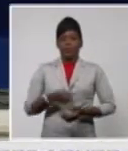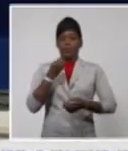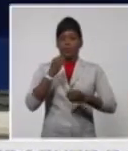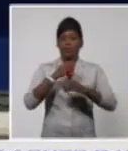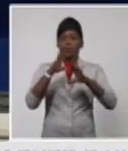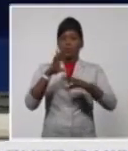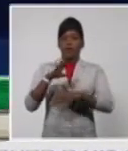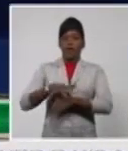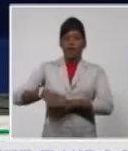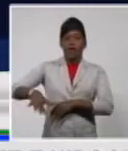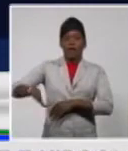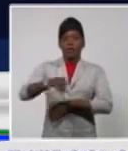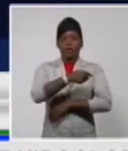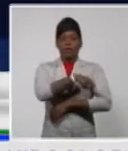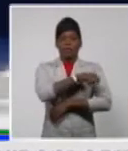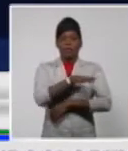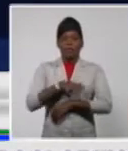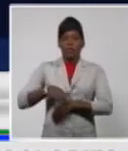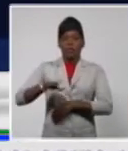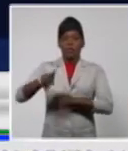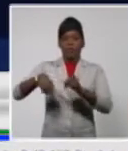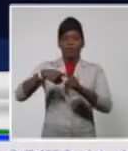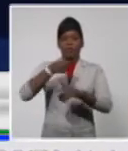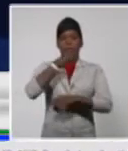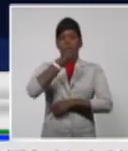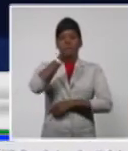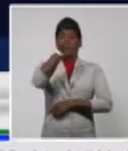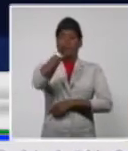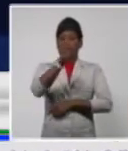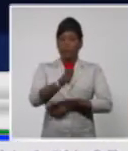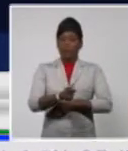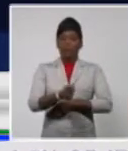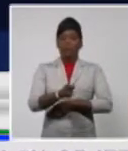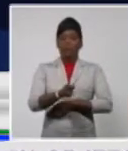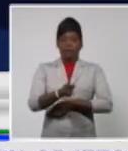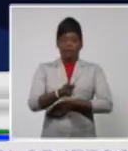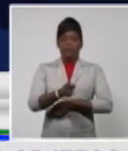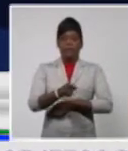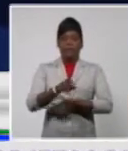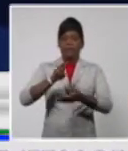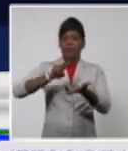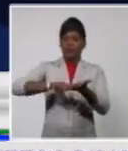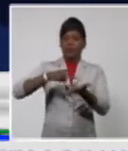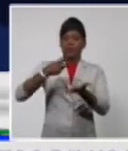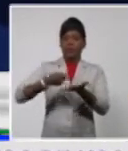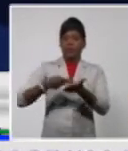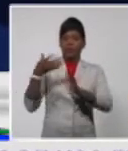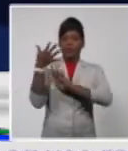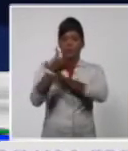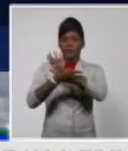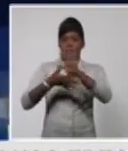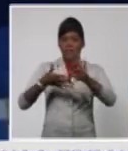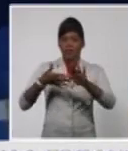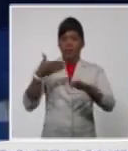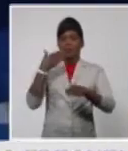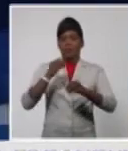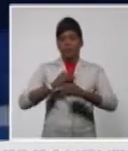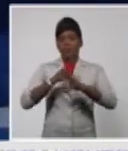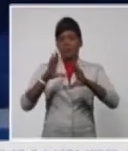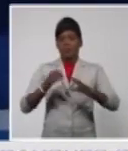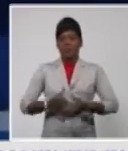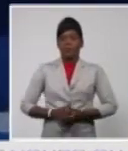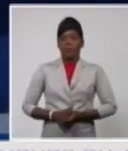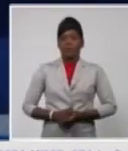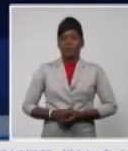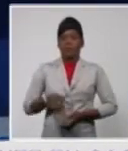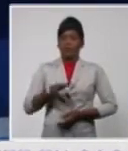Good morning to everyone, to Lázaro Manuel, who joins us today, to the sign language interpreter, and the audience tuned in to